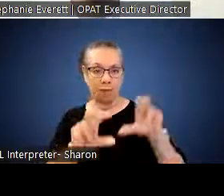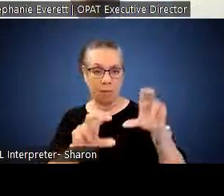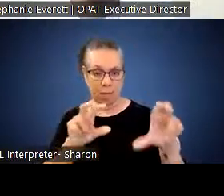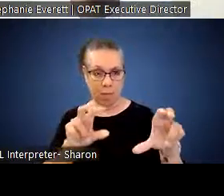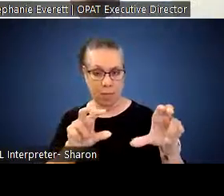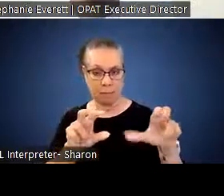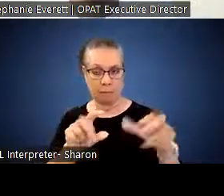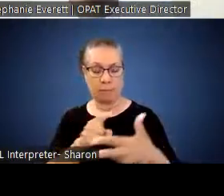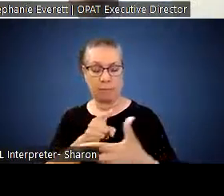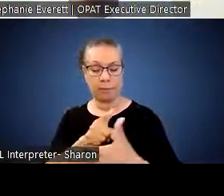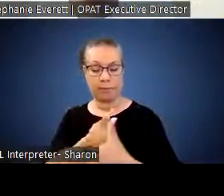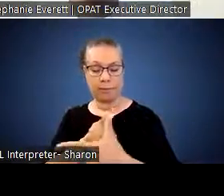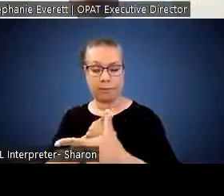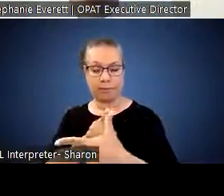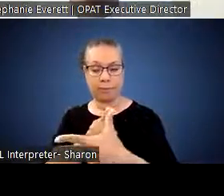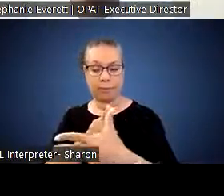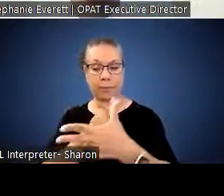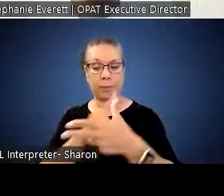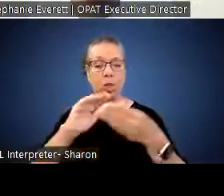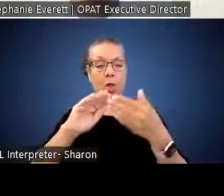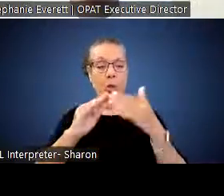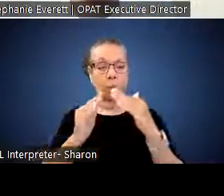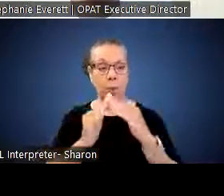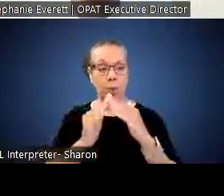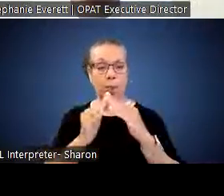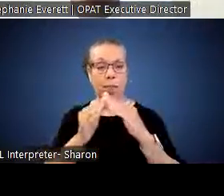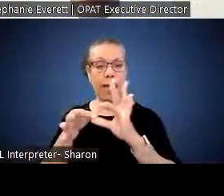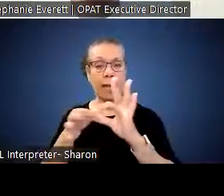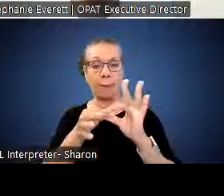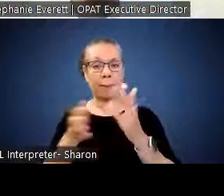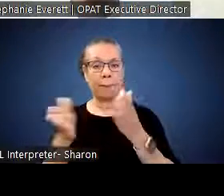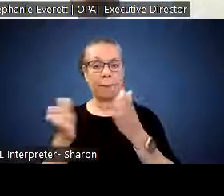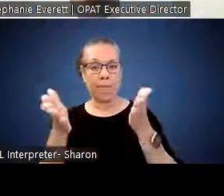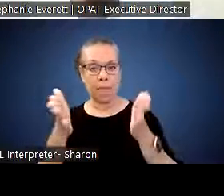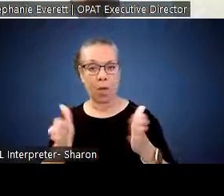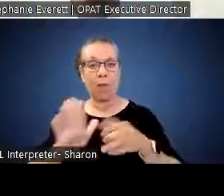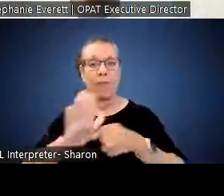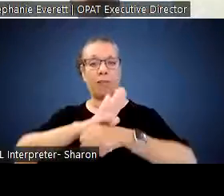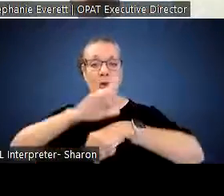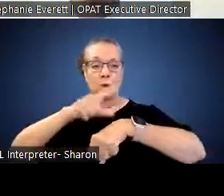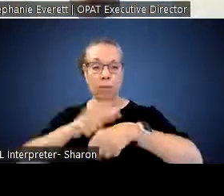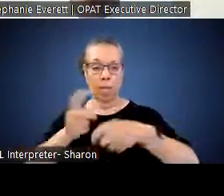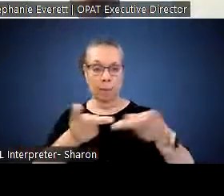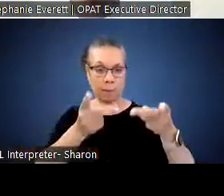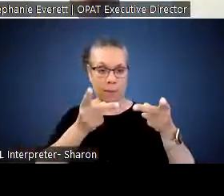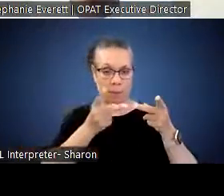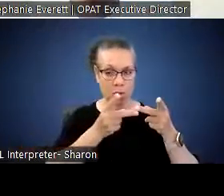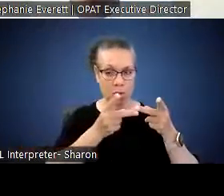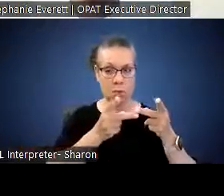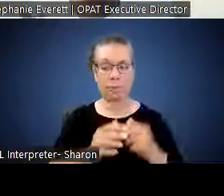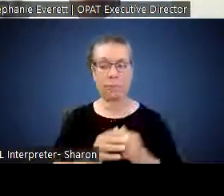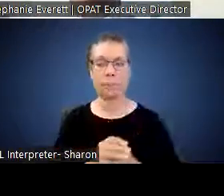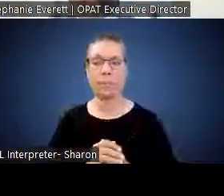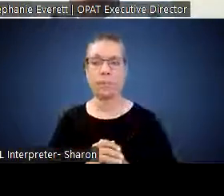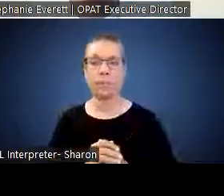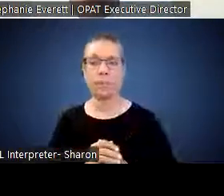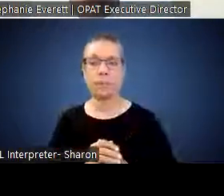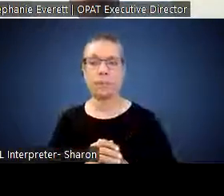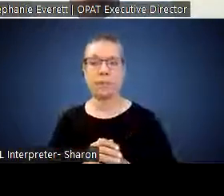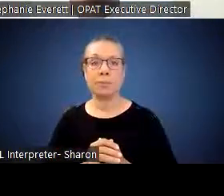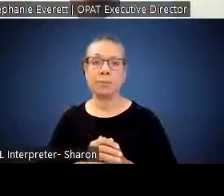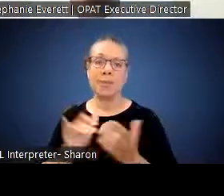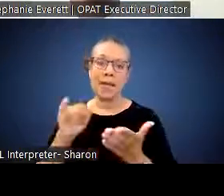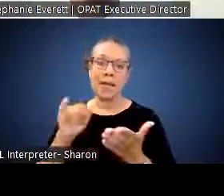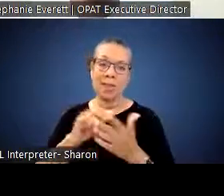were, 1, a community mediator, a new full-time position in our office. And that comes really from